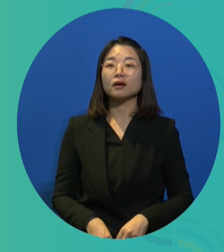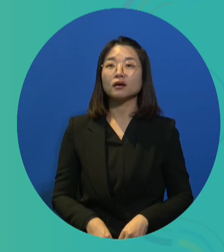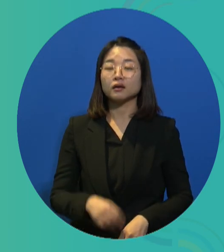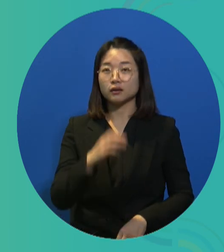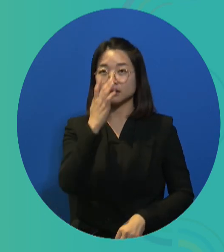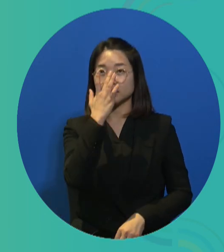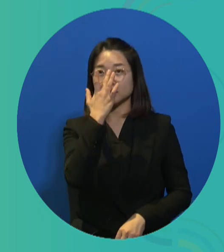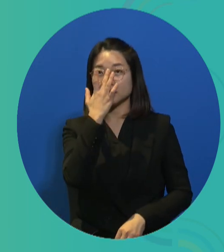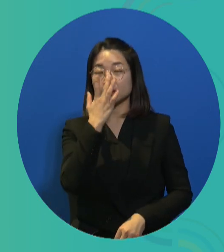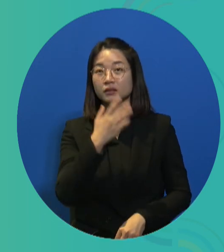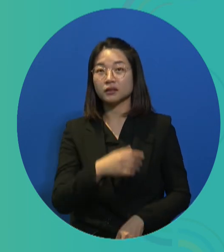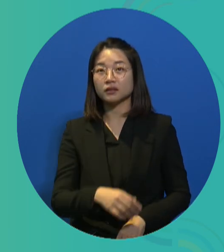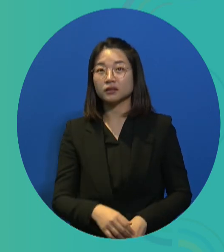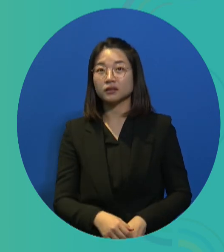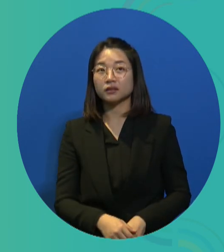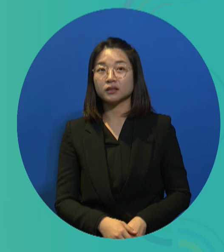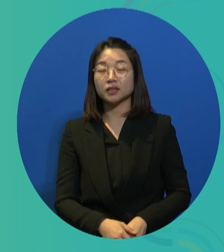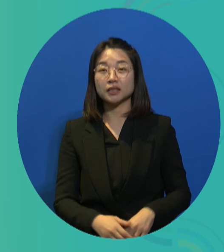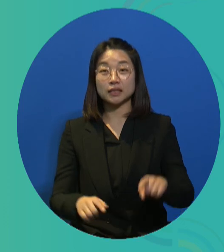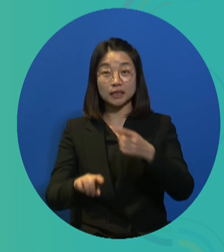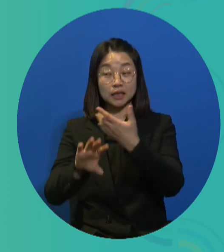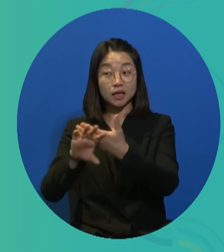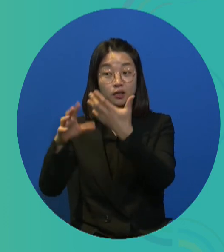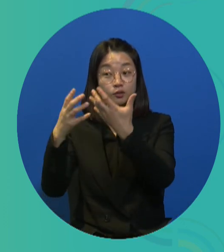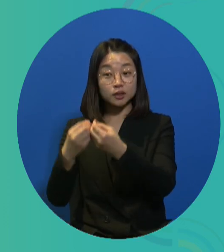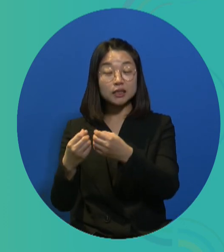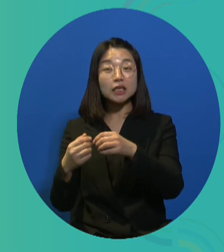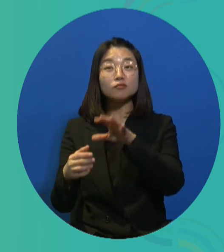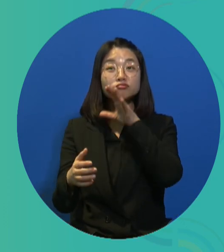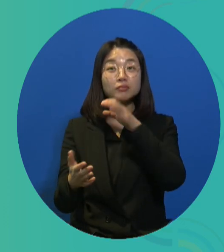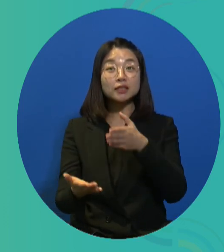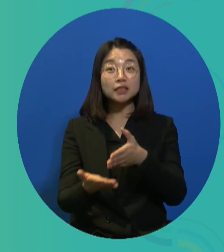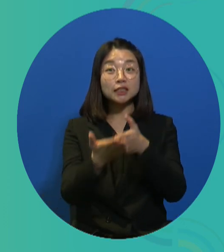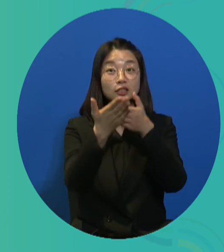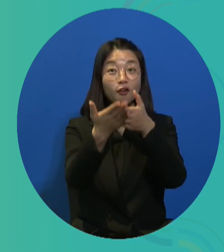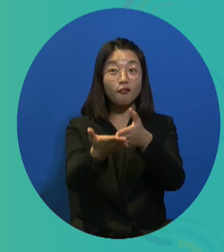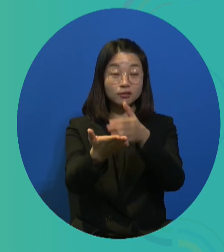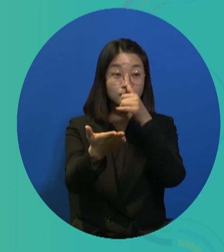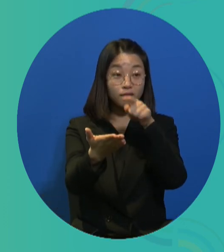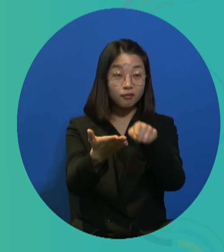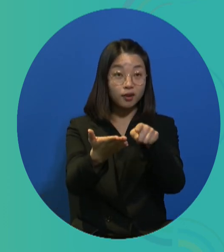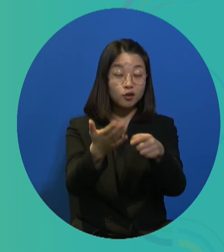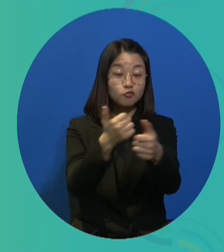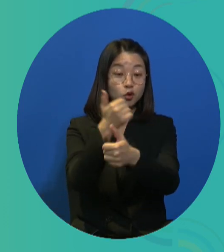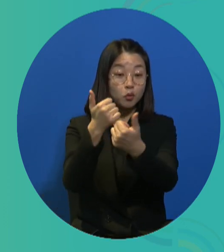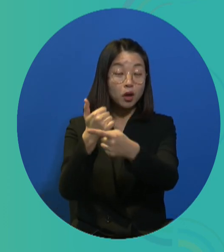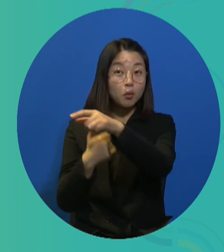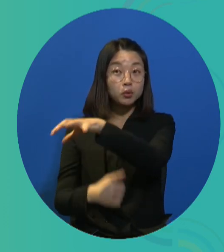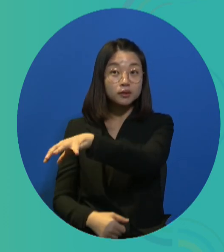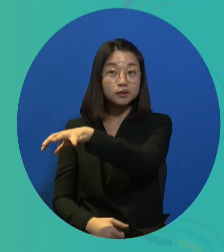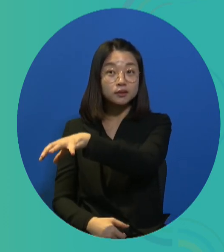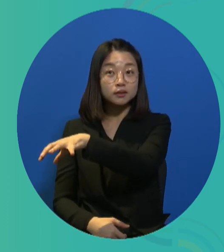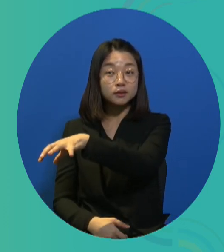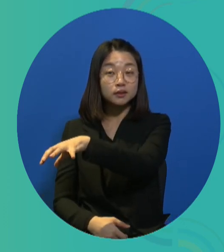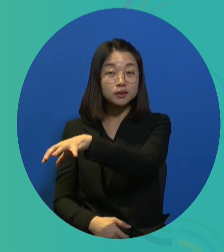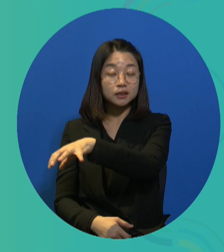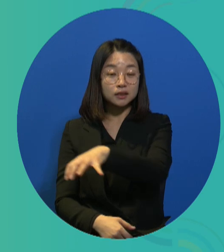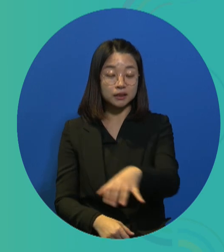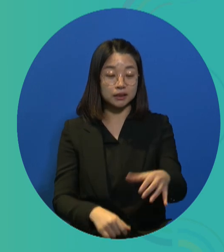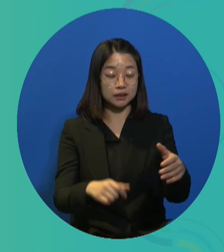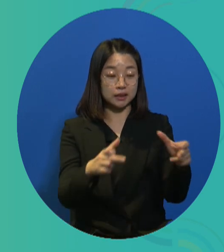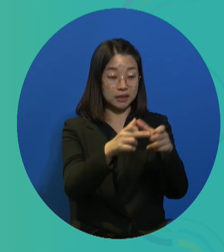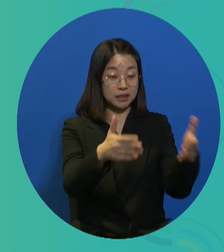Foundation, they also did a complaint or communication to the Committee Against